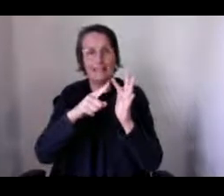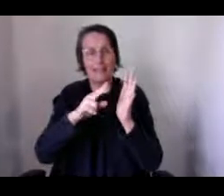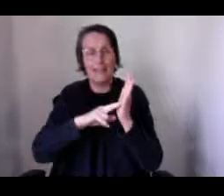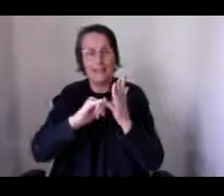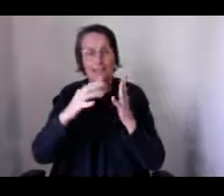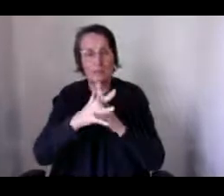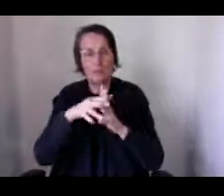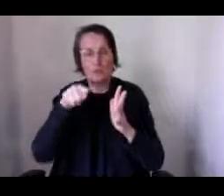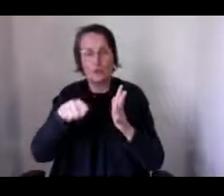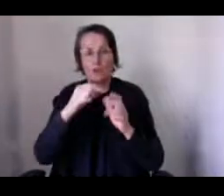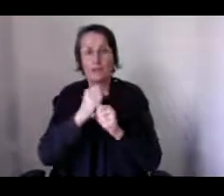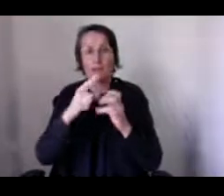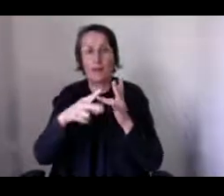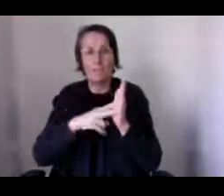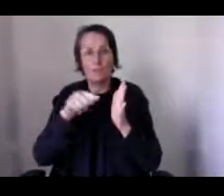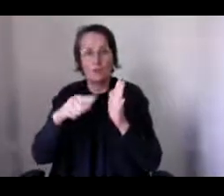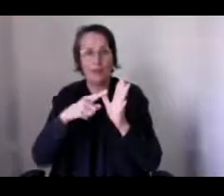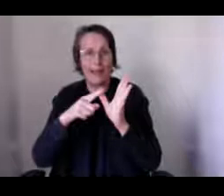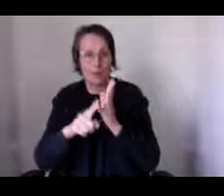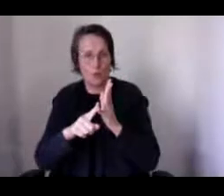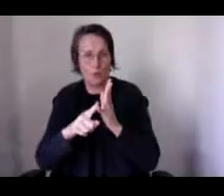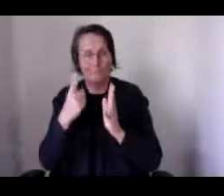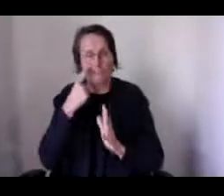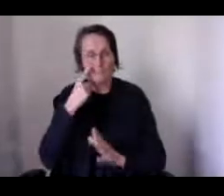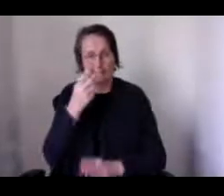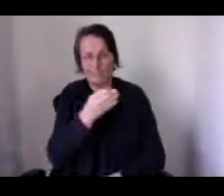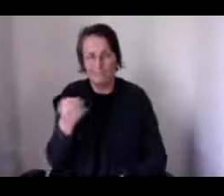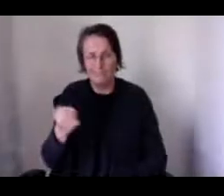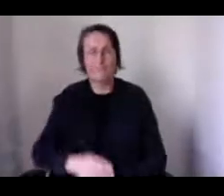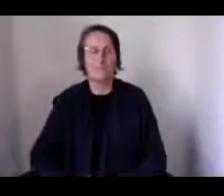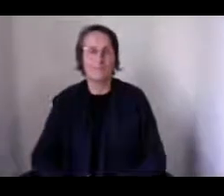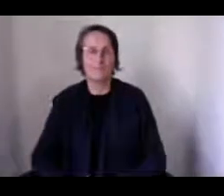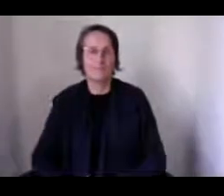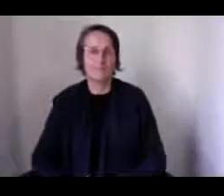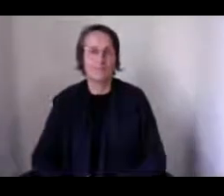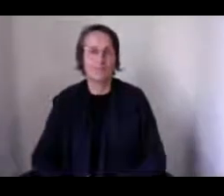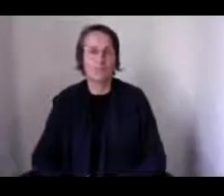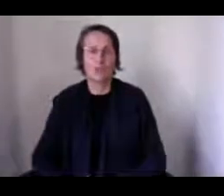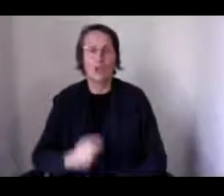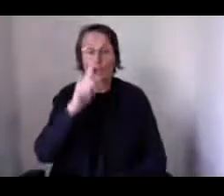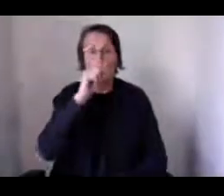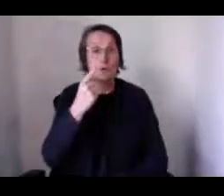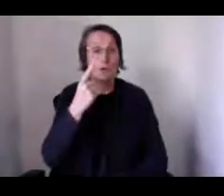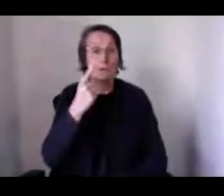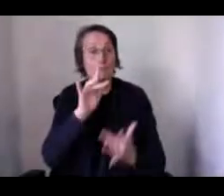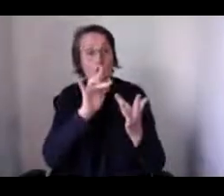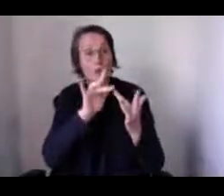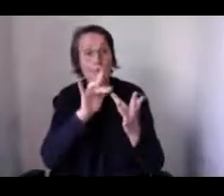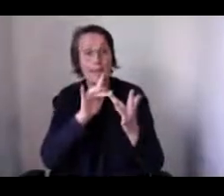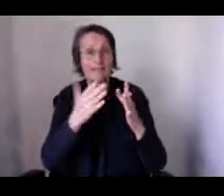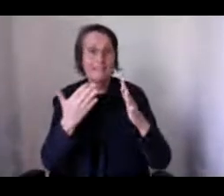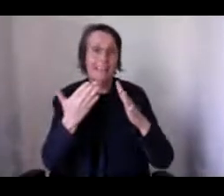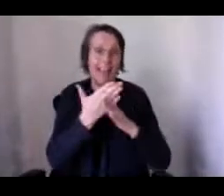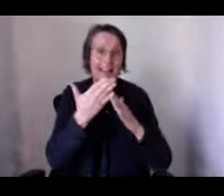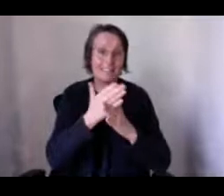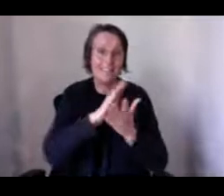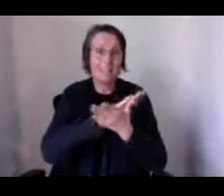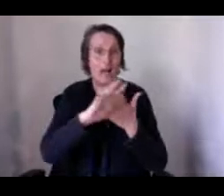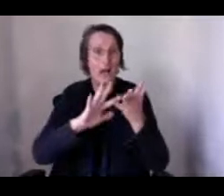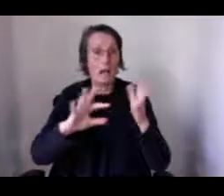arts.funding@create.nsw.gov.au. There is also the option to access the Access Hub and the National Relay Service, and that information is on